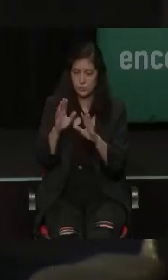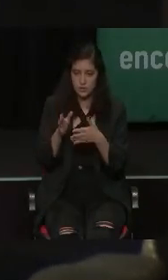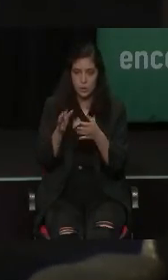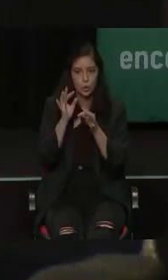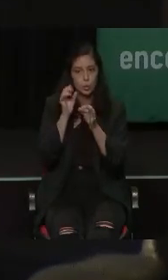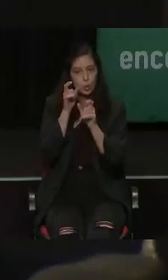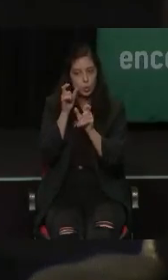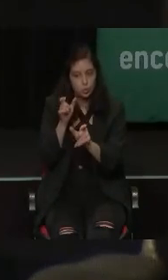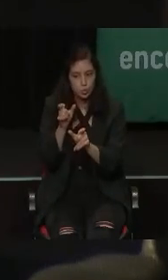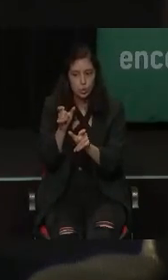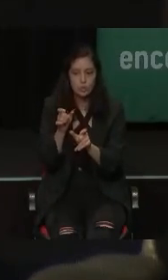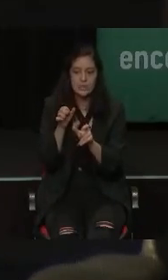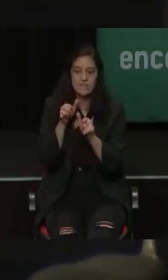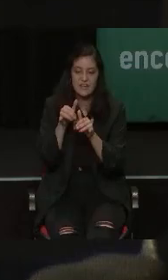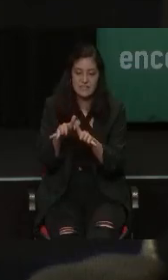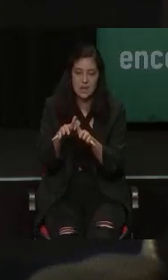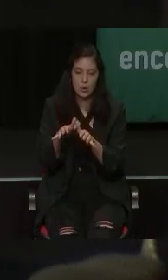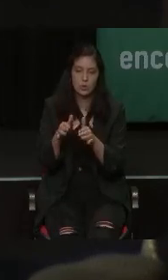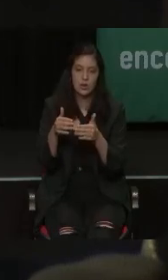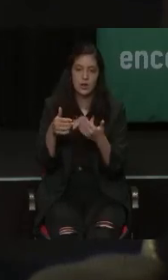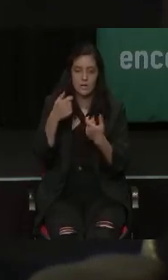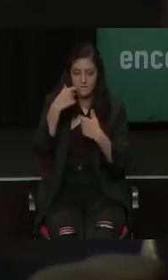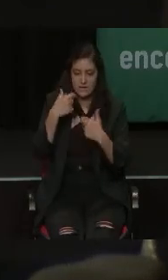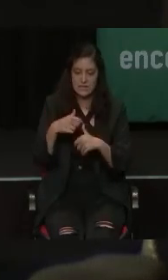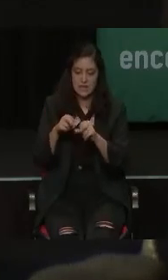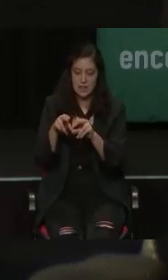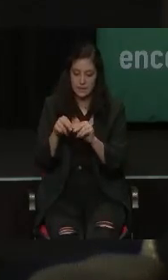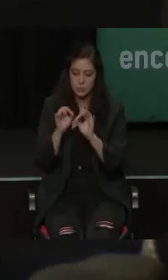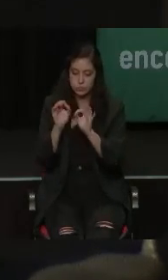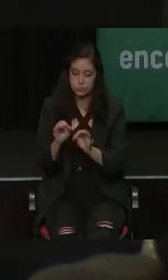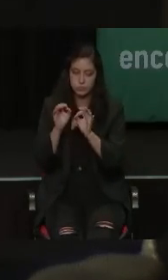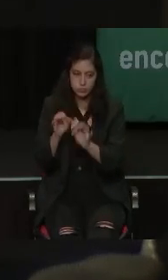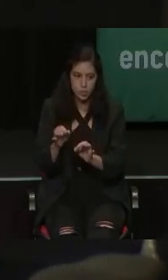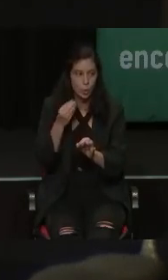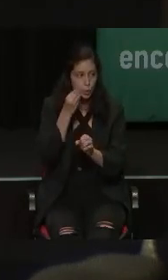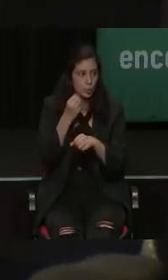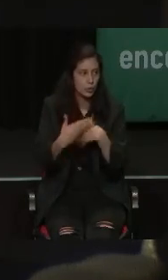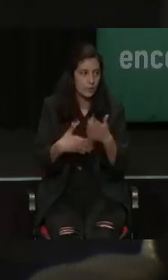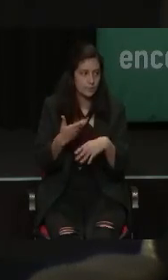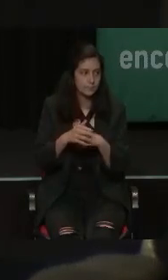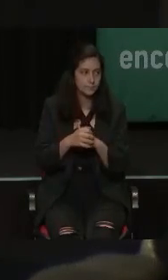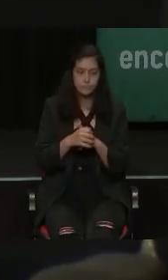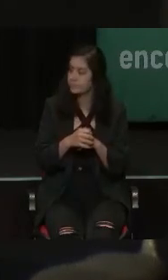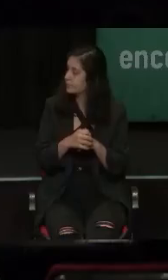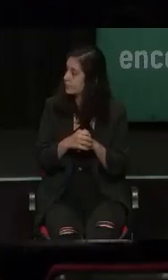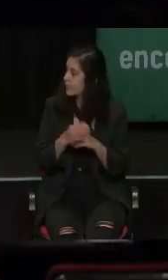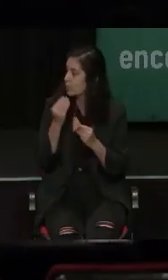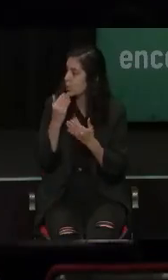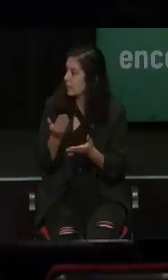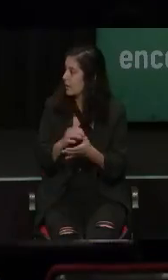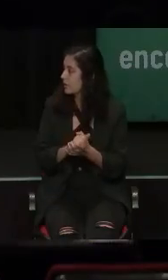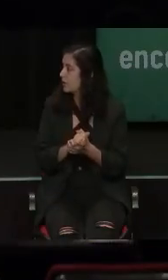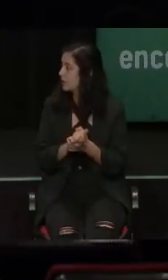antibiotics, we have to control infection with physical barriers and hygiene when we deal with these